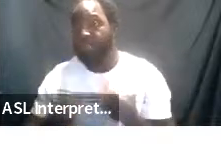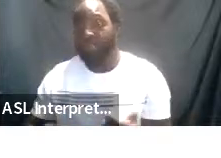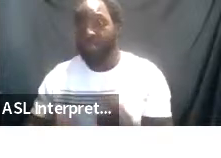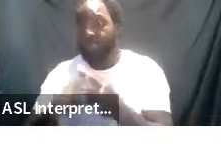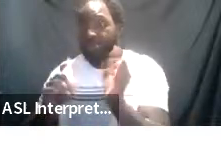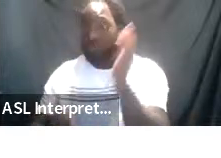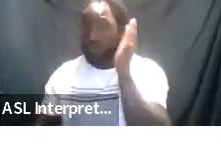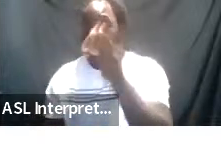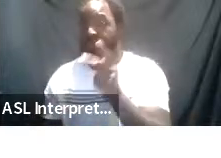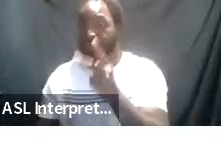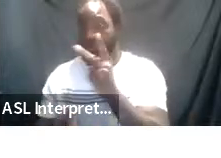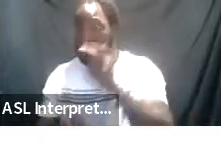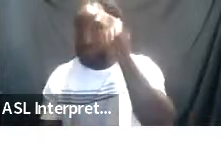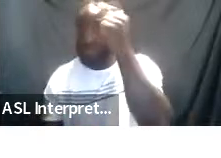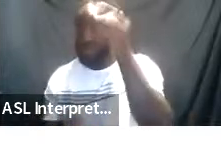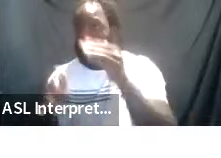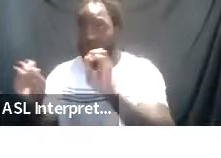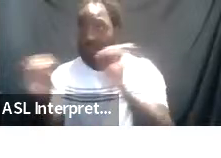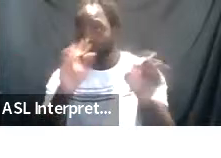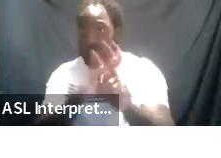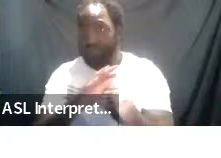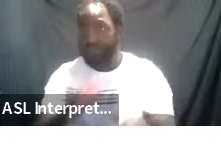mind moving forward.